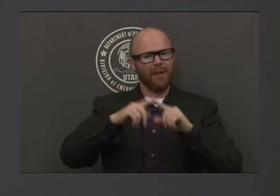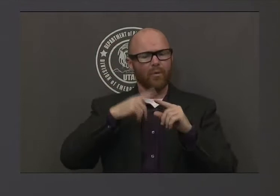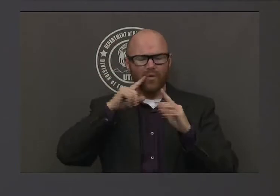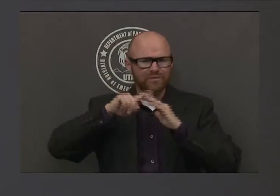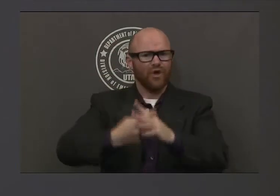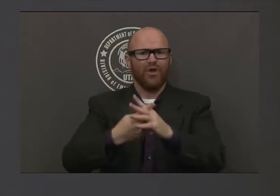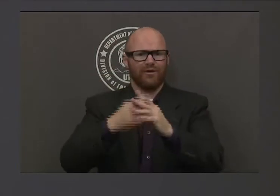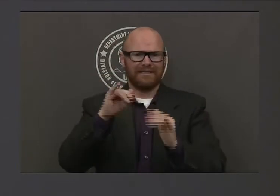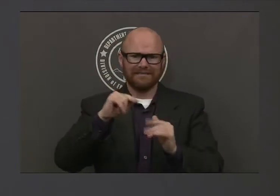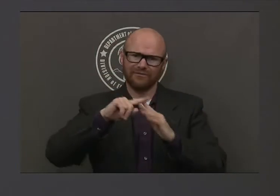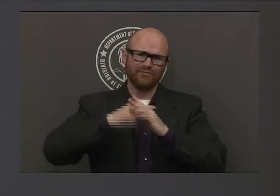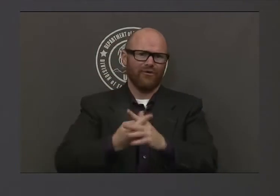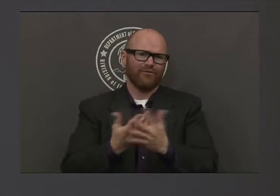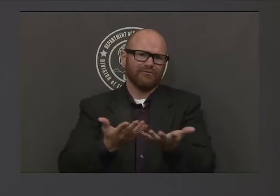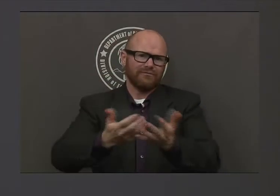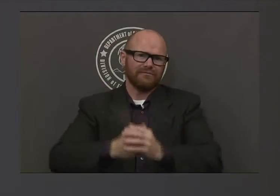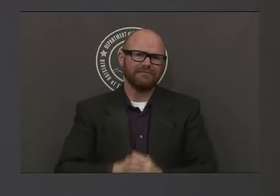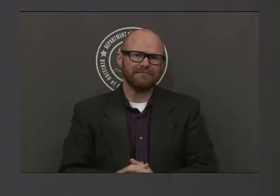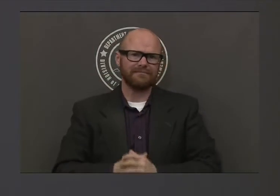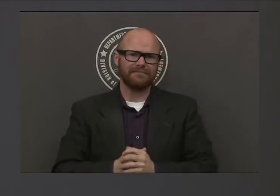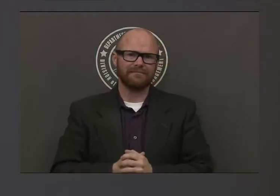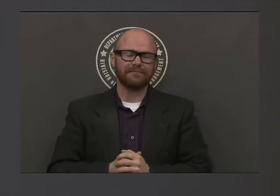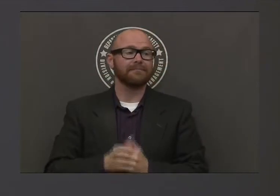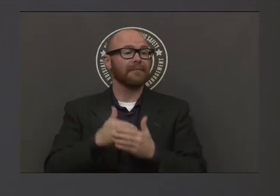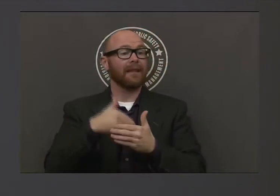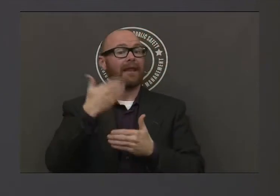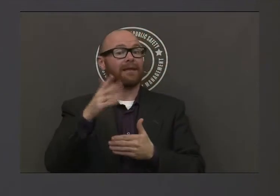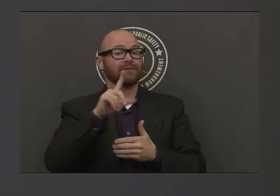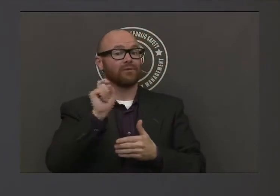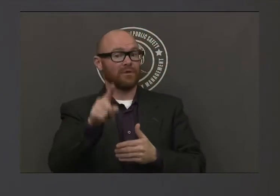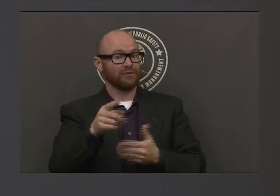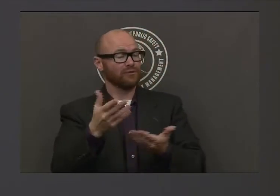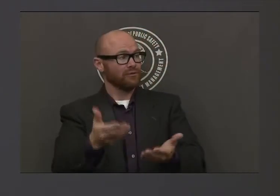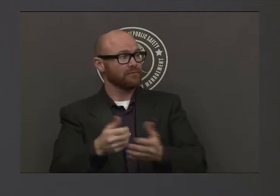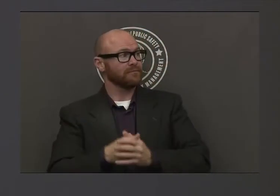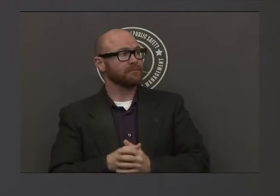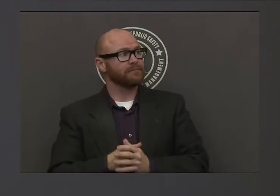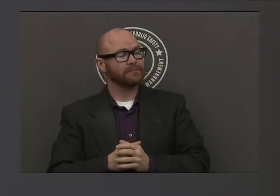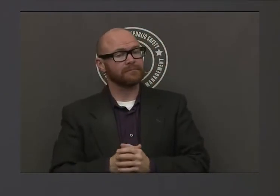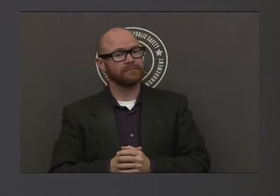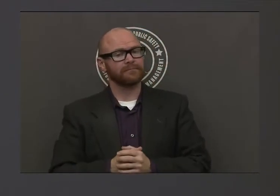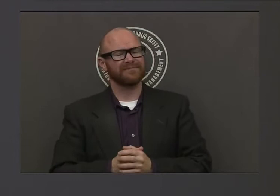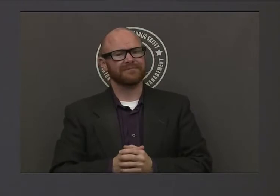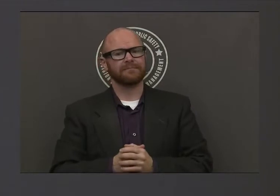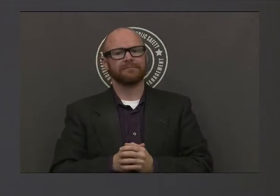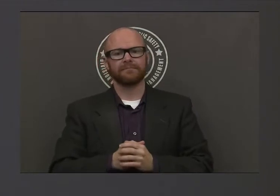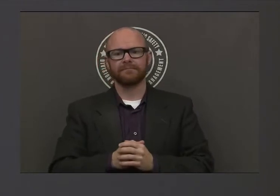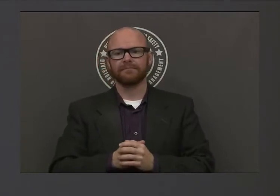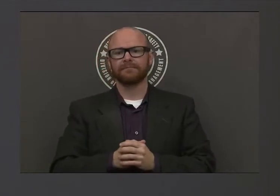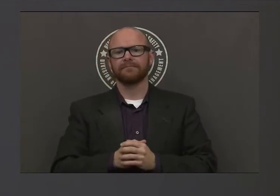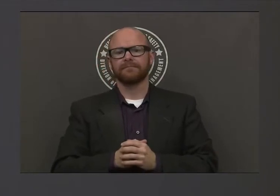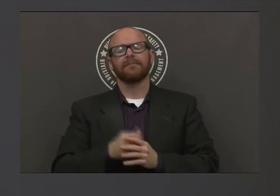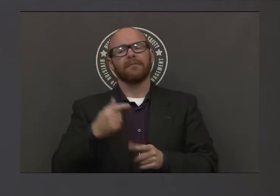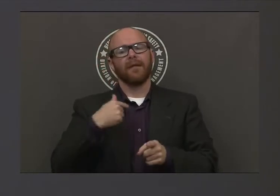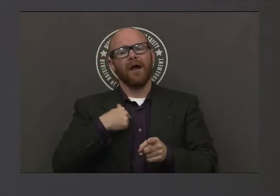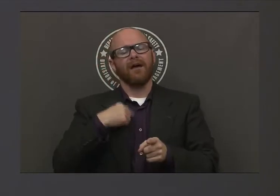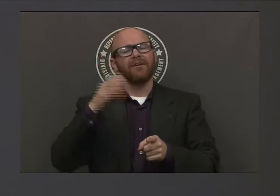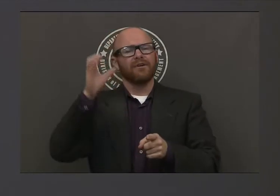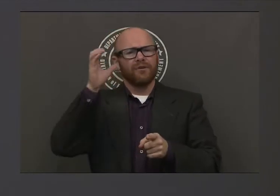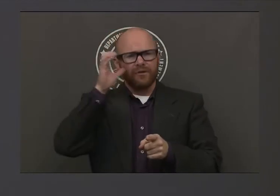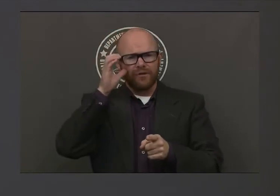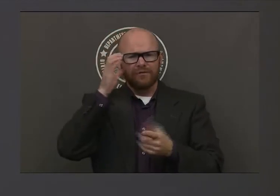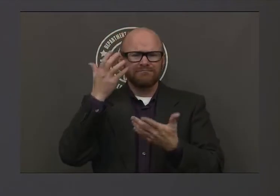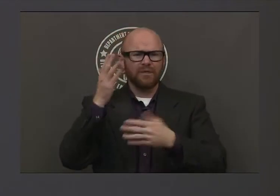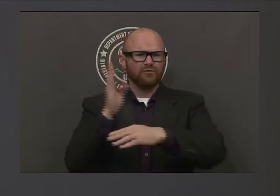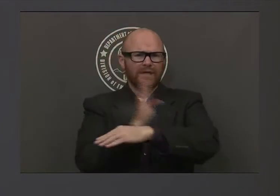Next question. Good morning, Governor. This is Jed Bowl from KSL TV. I've heard varying ranges